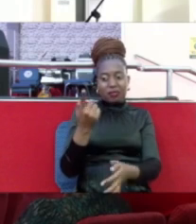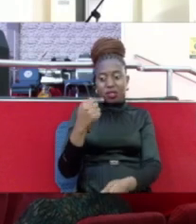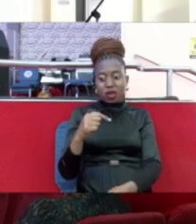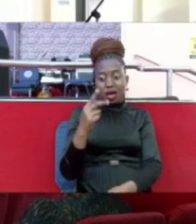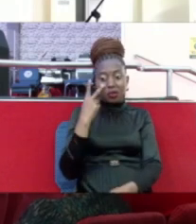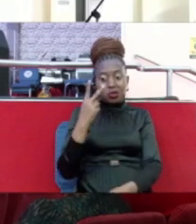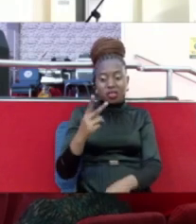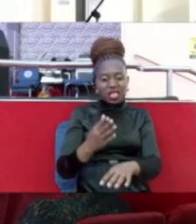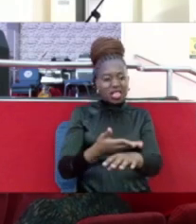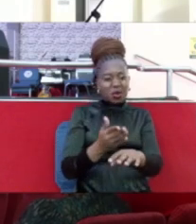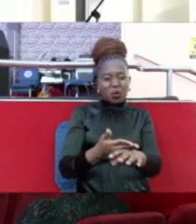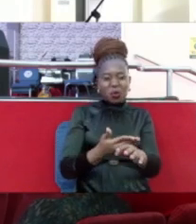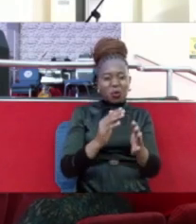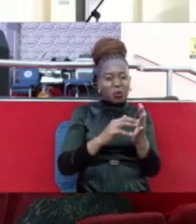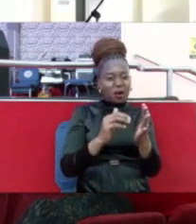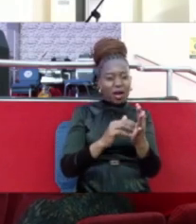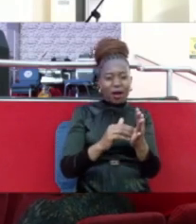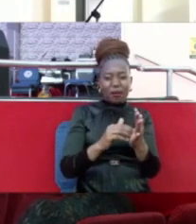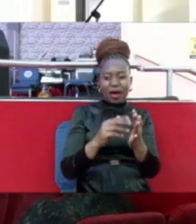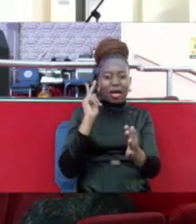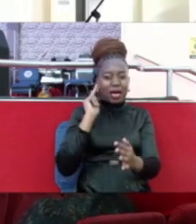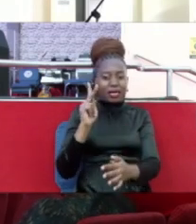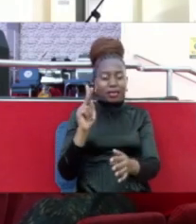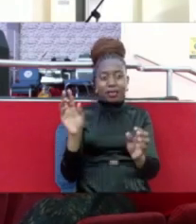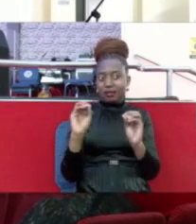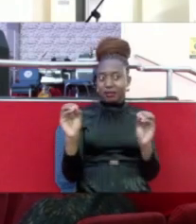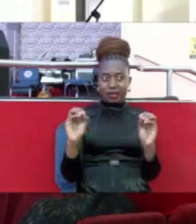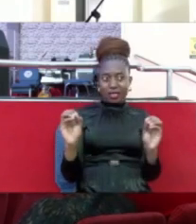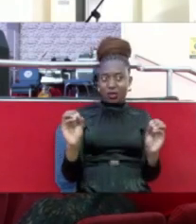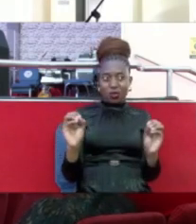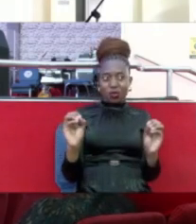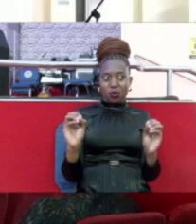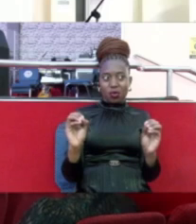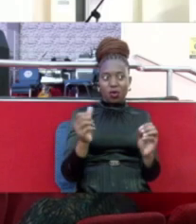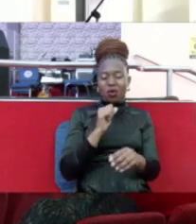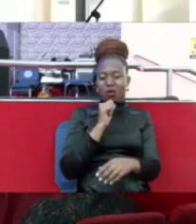or the Kamba or the Kisi or the Teso.